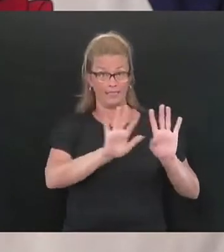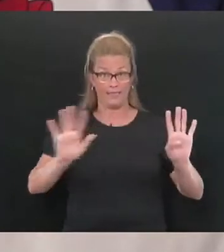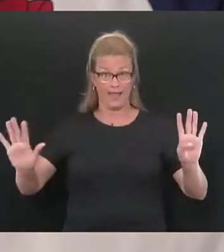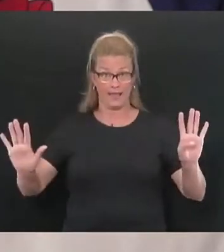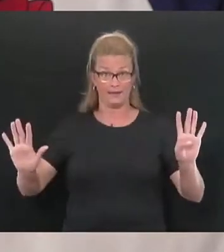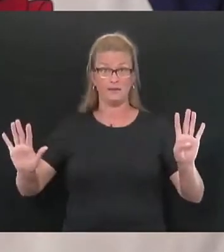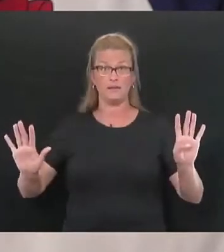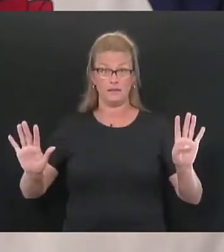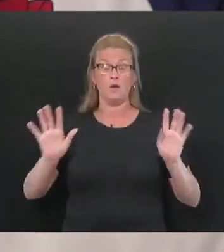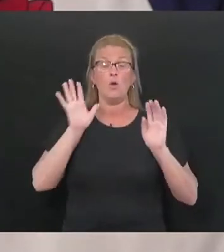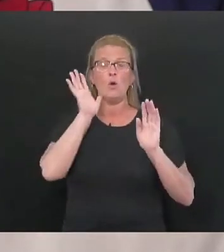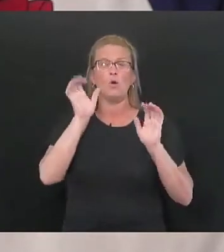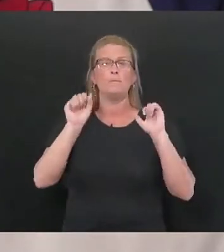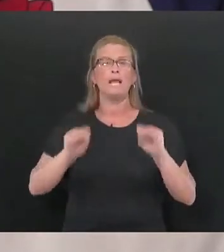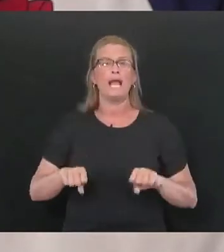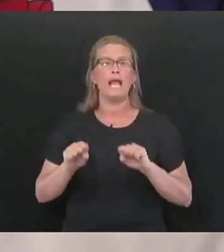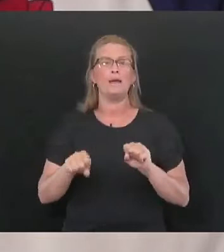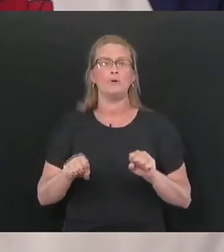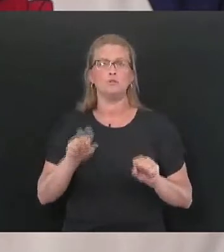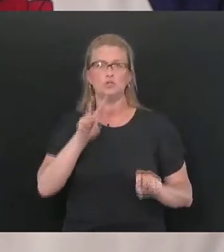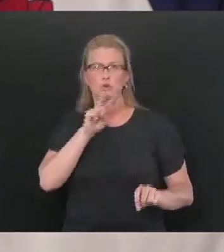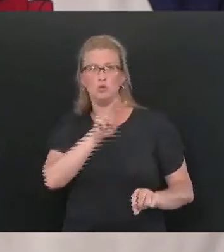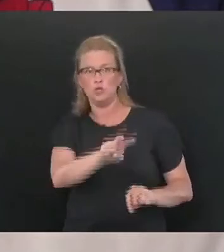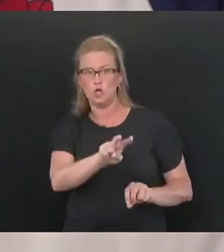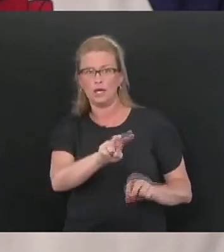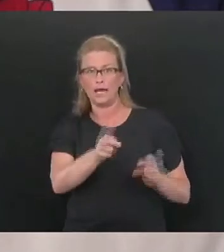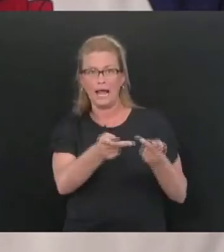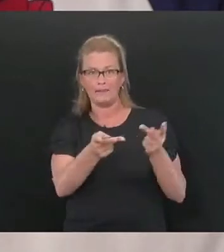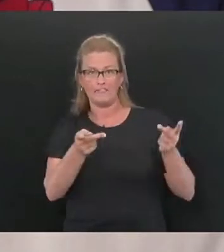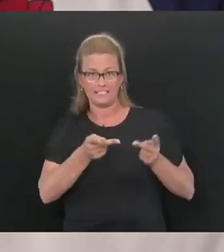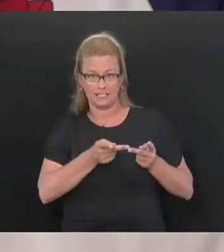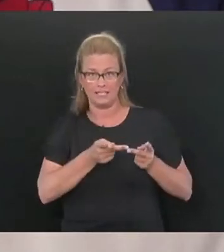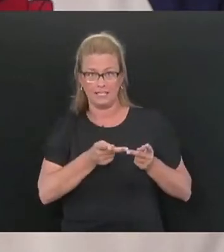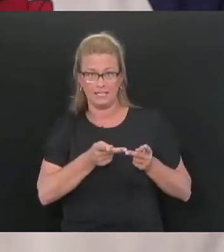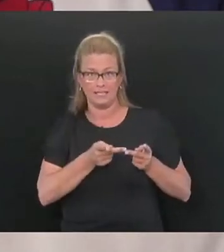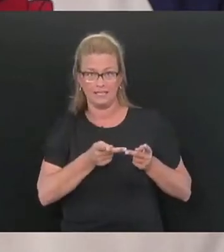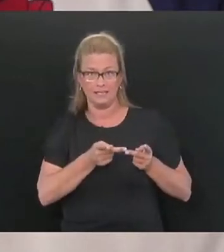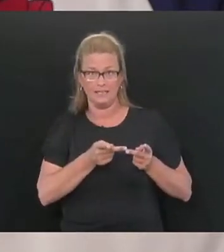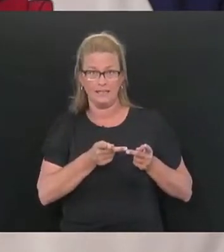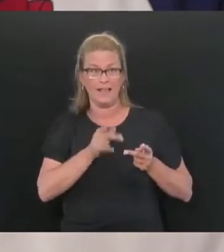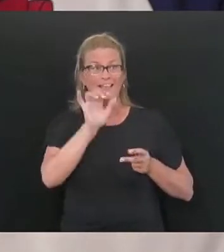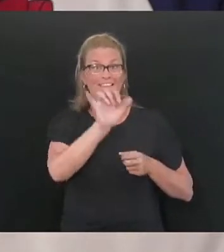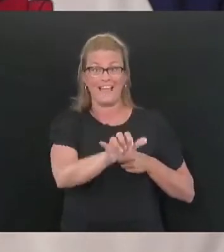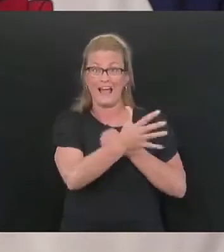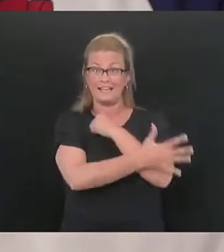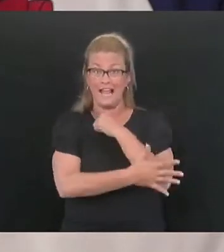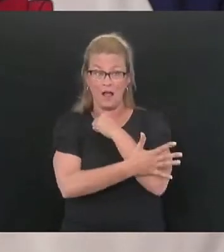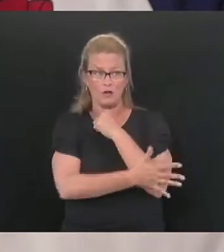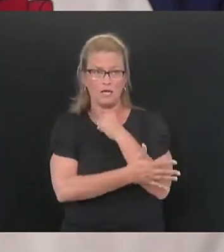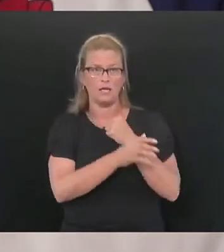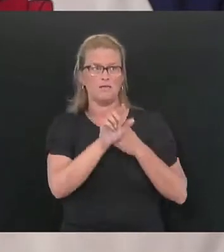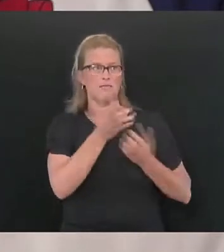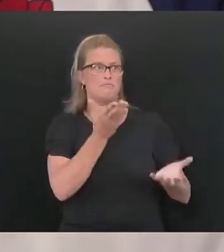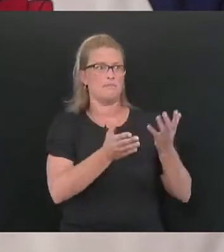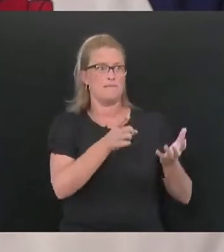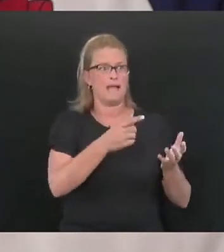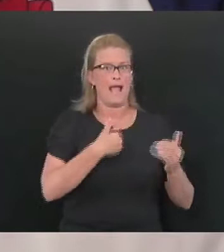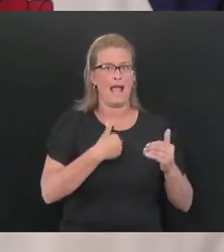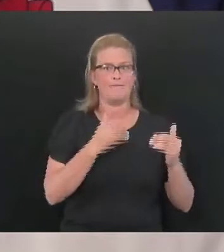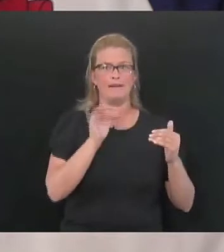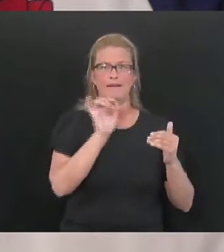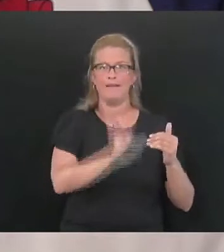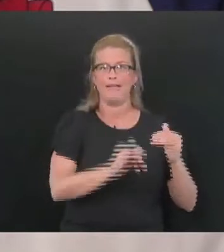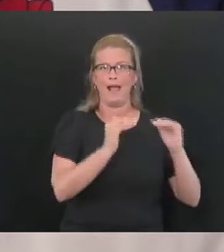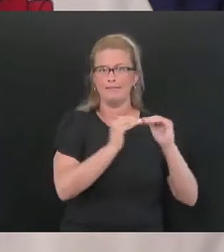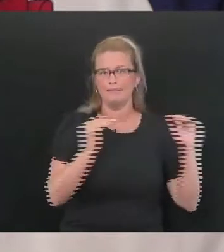be able to look at a facility and say, this county has this level of the metric, and